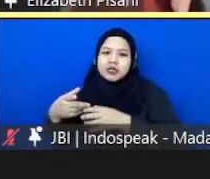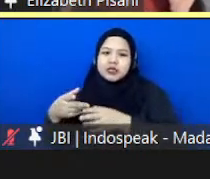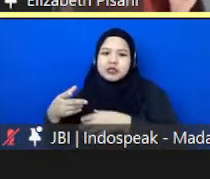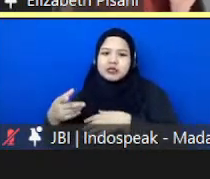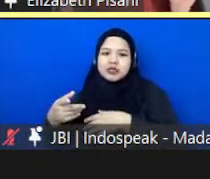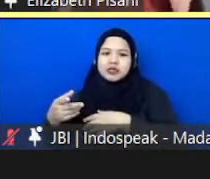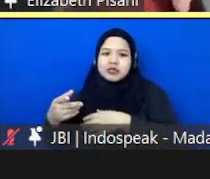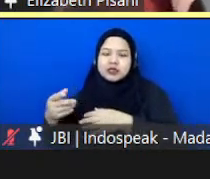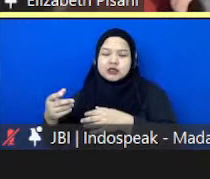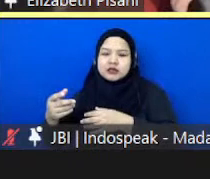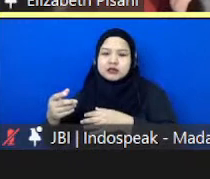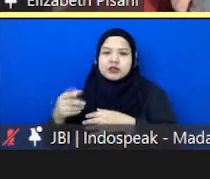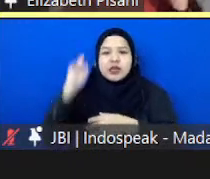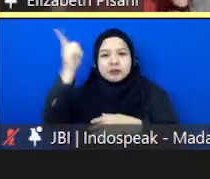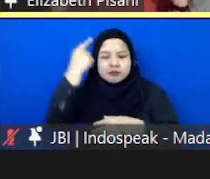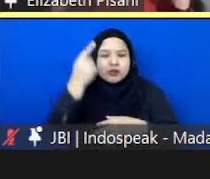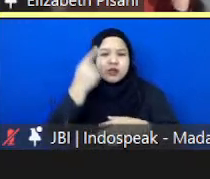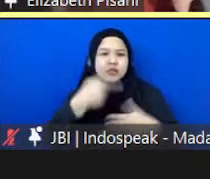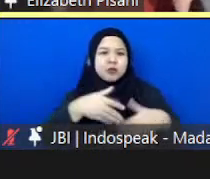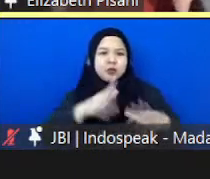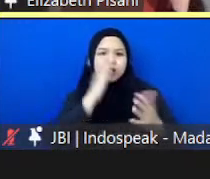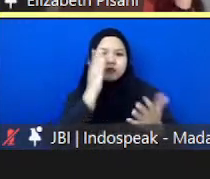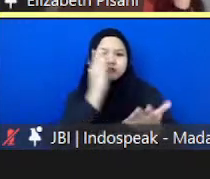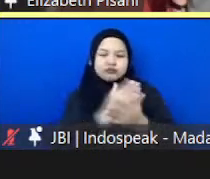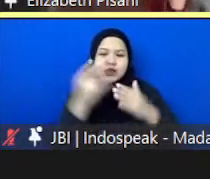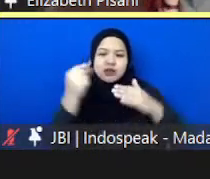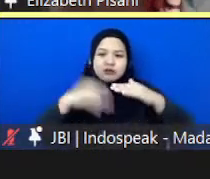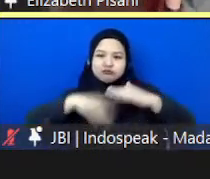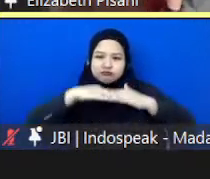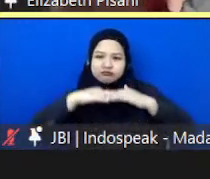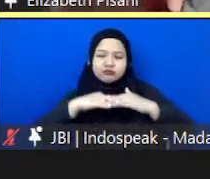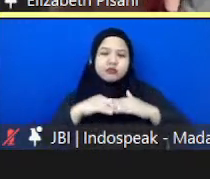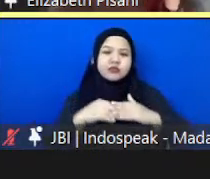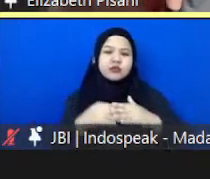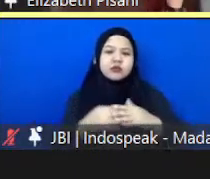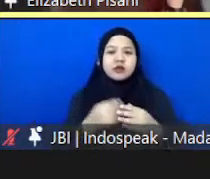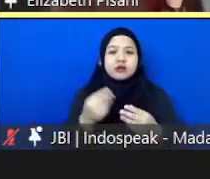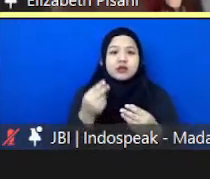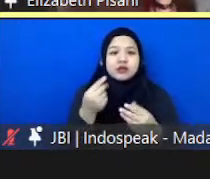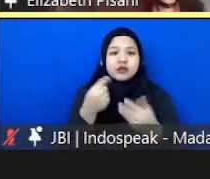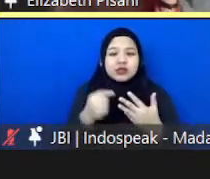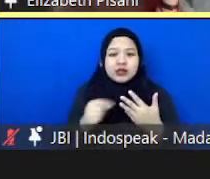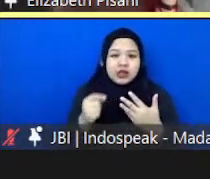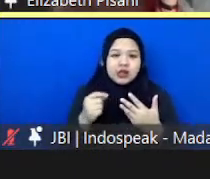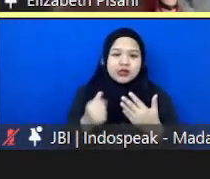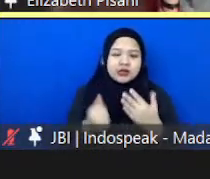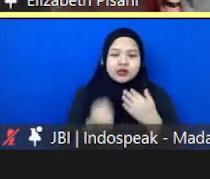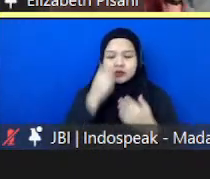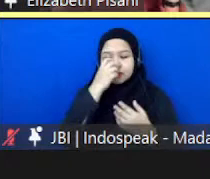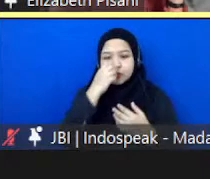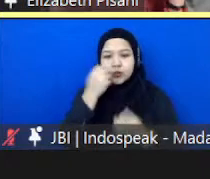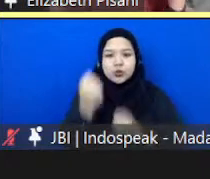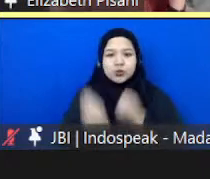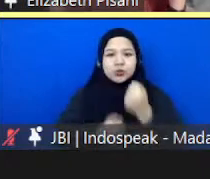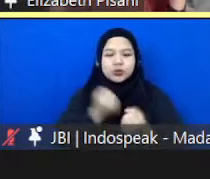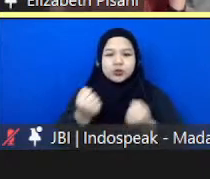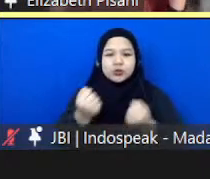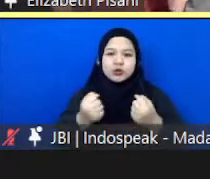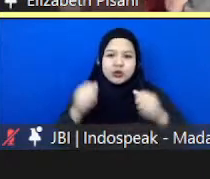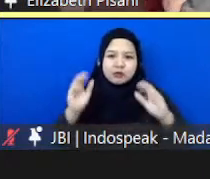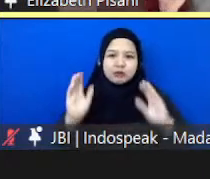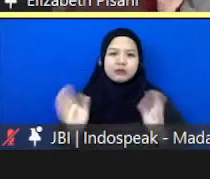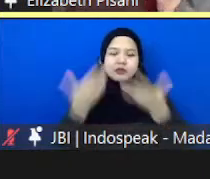what the company thinks is the value, what they're trying where they're trying to establish their brand